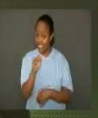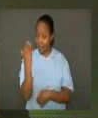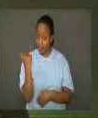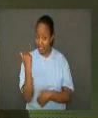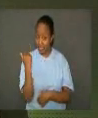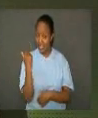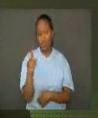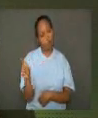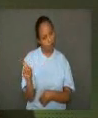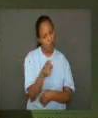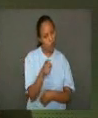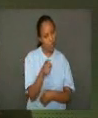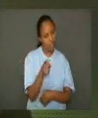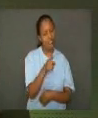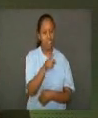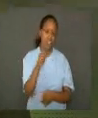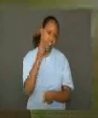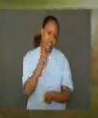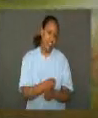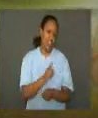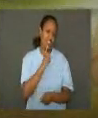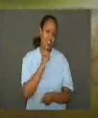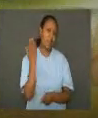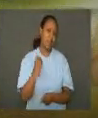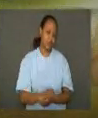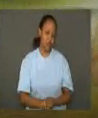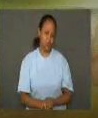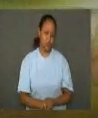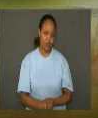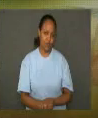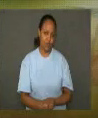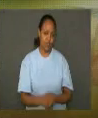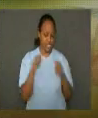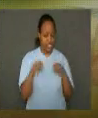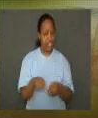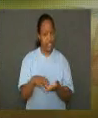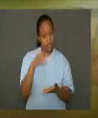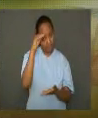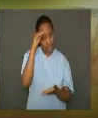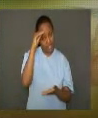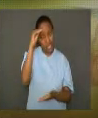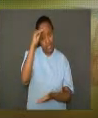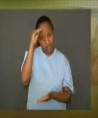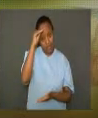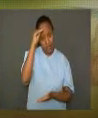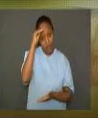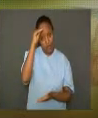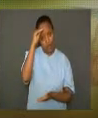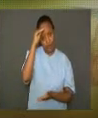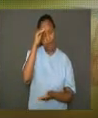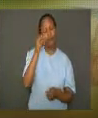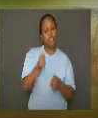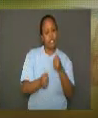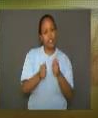If so, you are correct. In today's lesson, we learned about the ways in